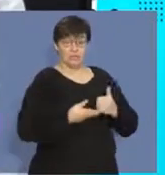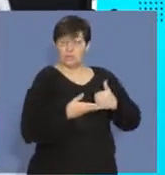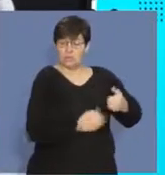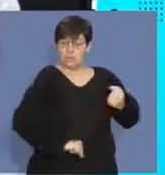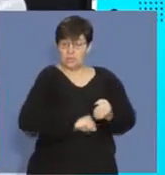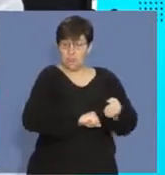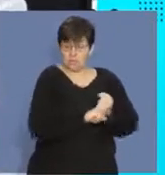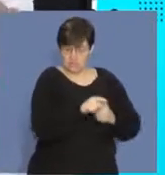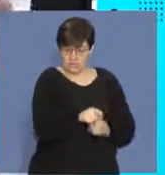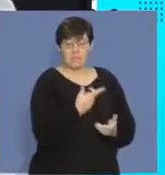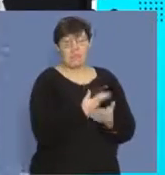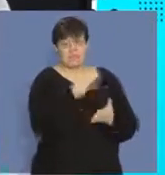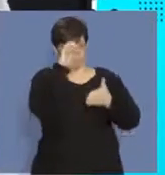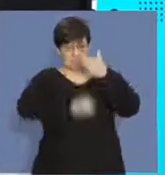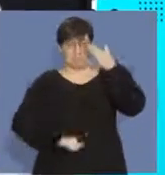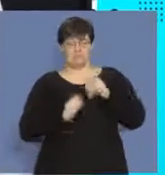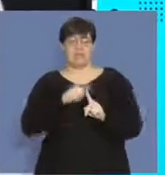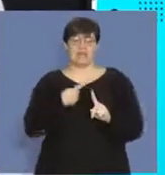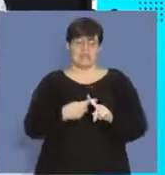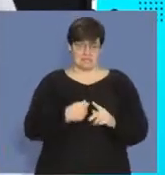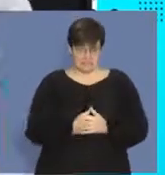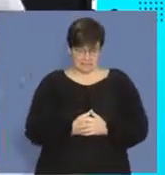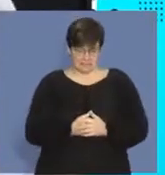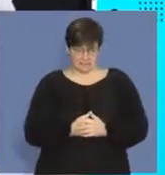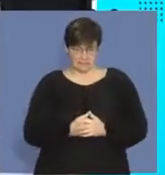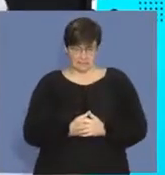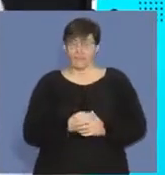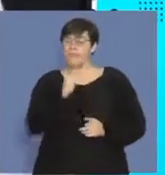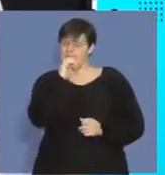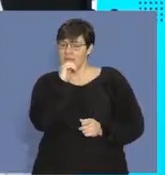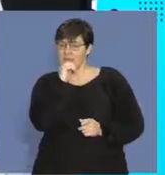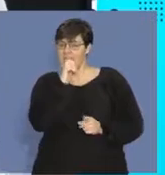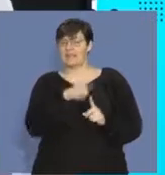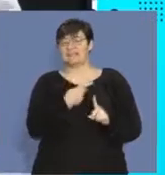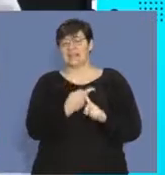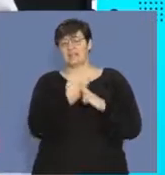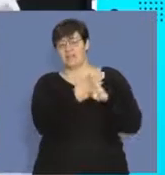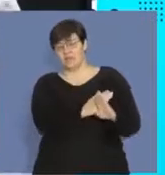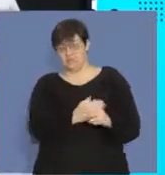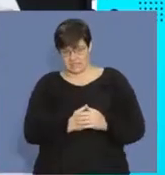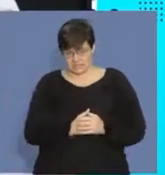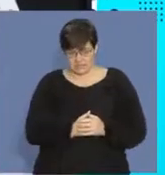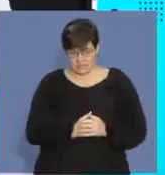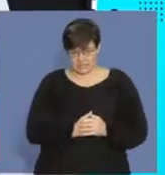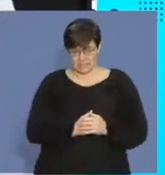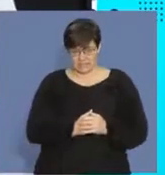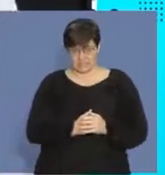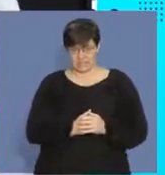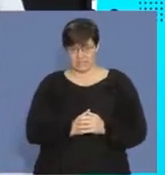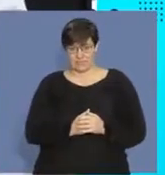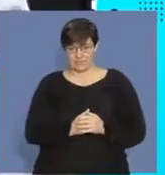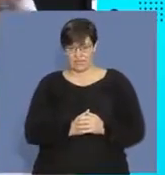for as a tax deduction. Now, this is what we refer to as tax